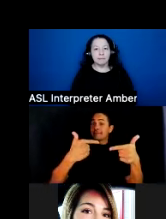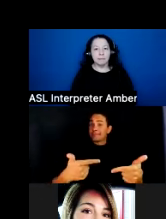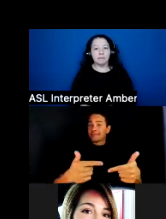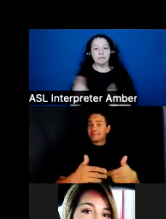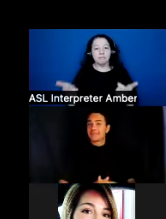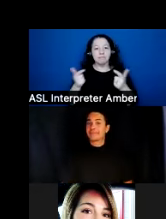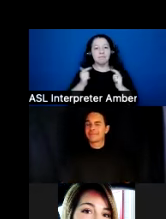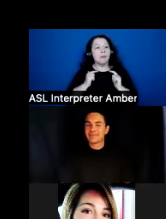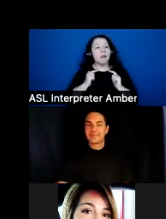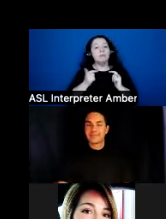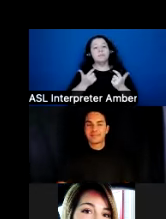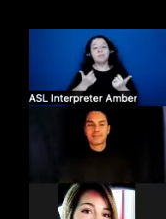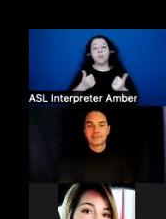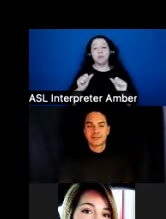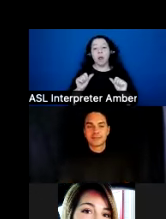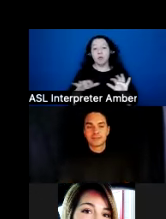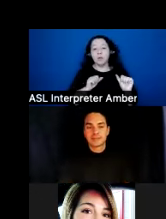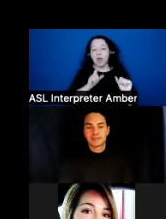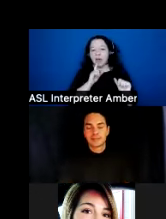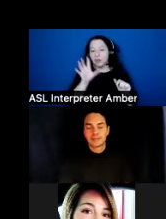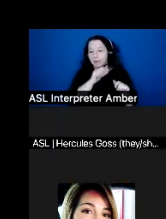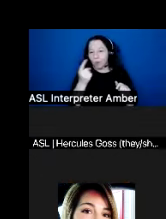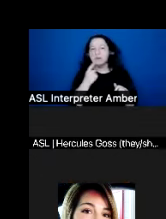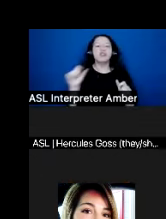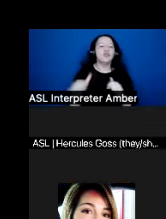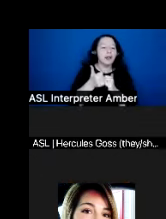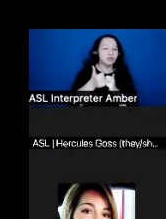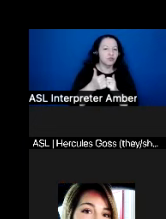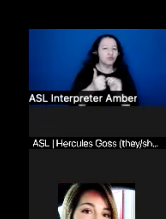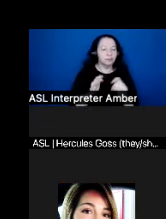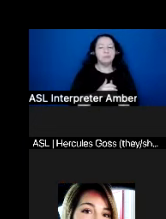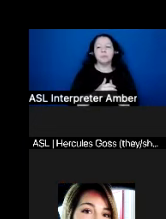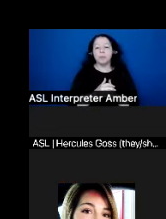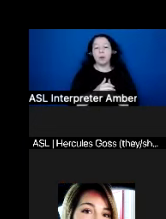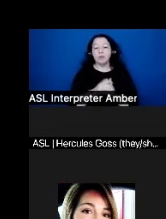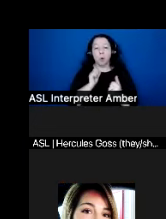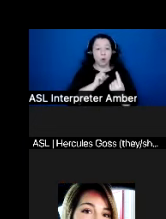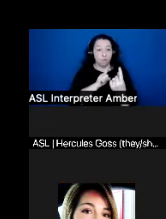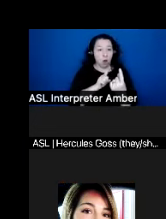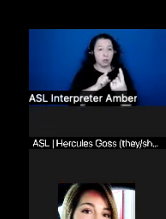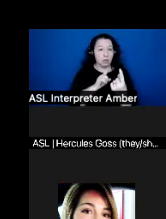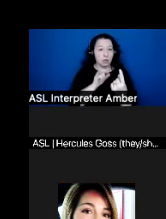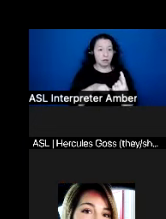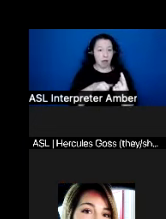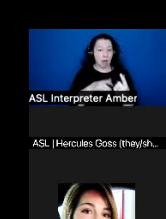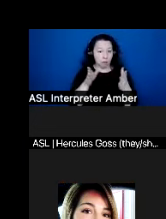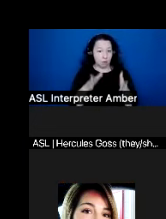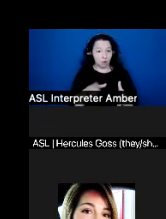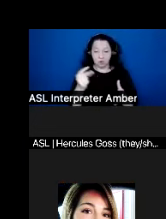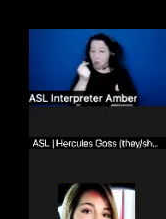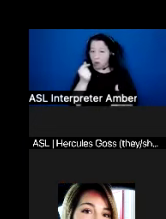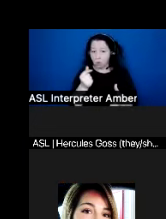leave. Oh, actually, we missed one here. Challenge. So confronting the offender, like head on in